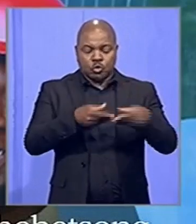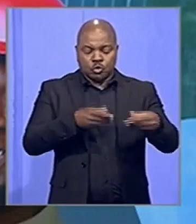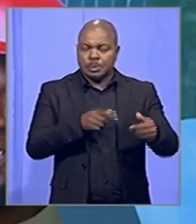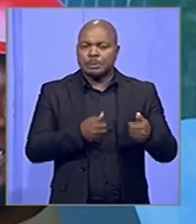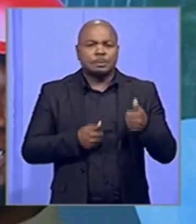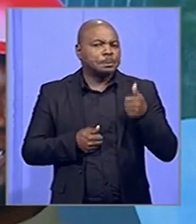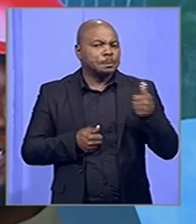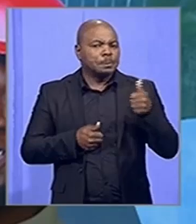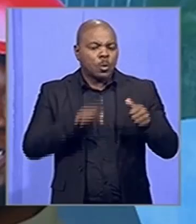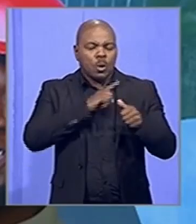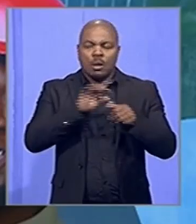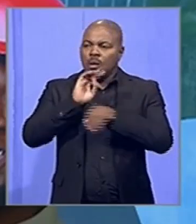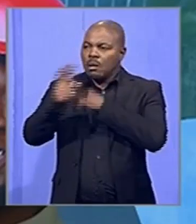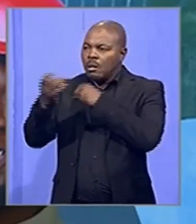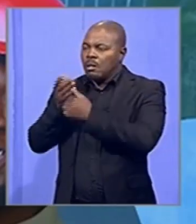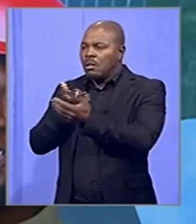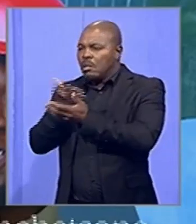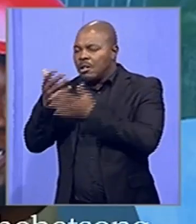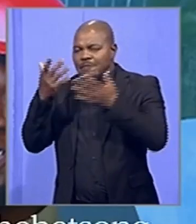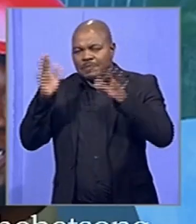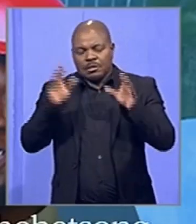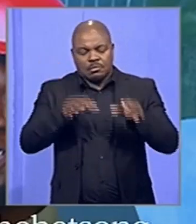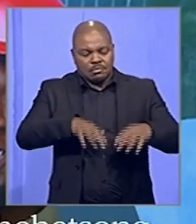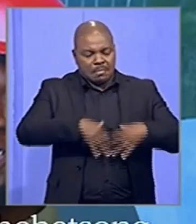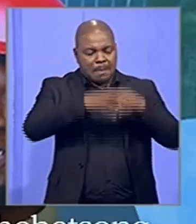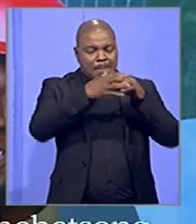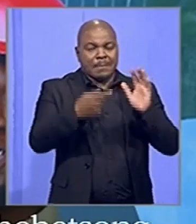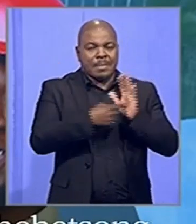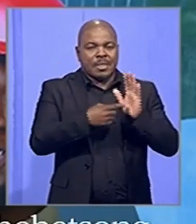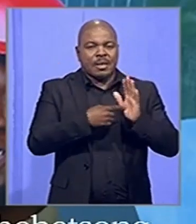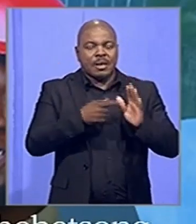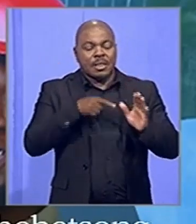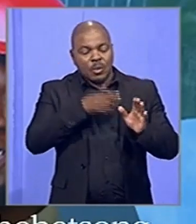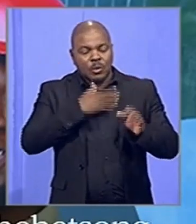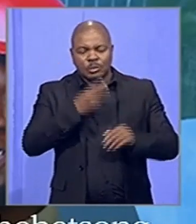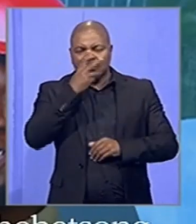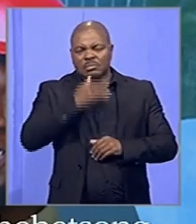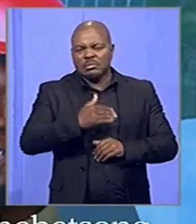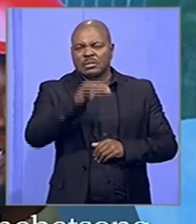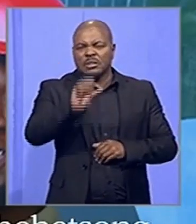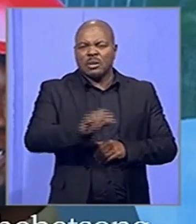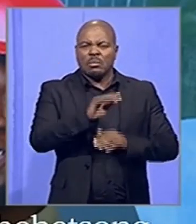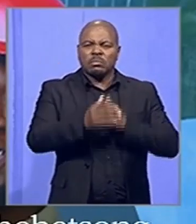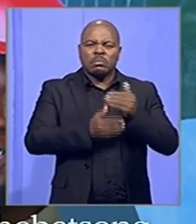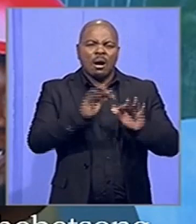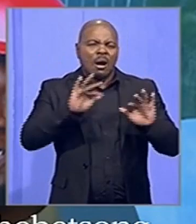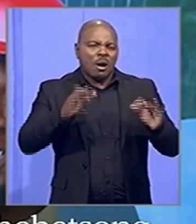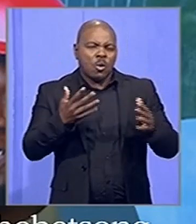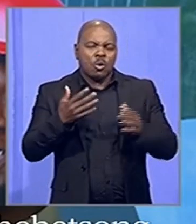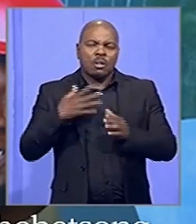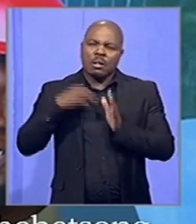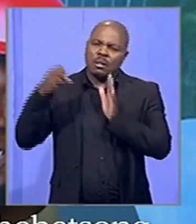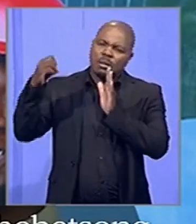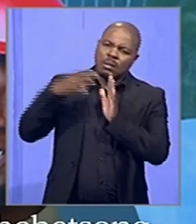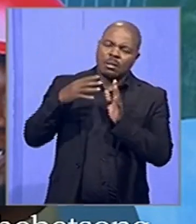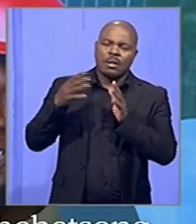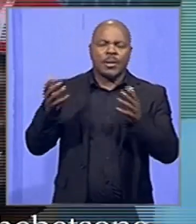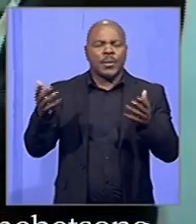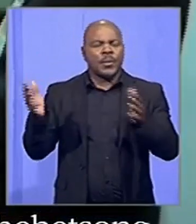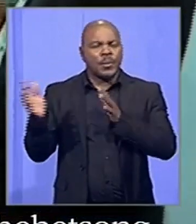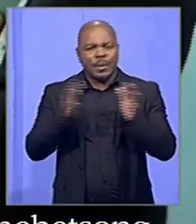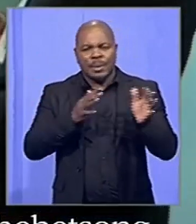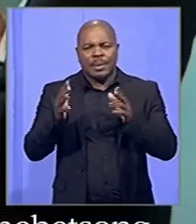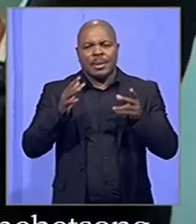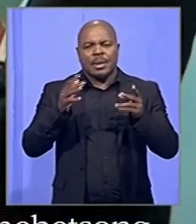It was very consultative, which talks to how we see South Africa progressing in terms of our renewable energy builds over the